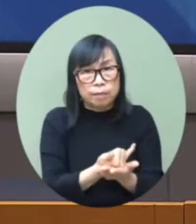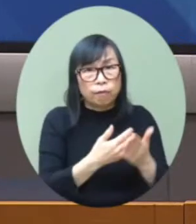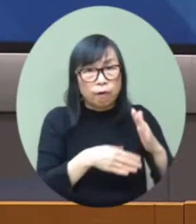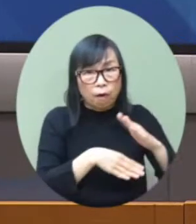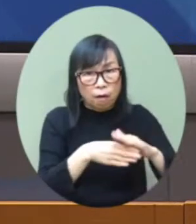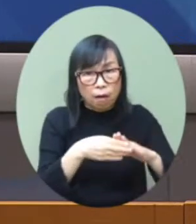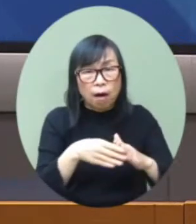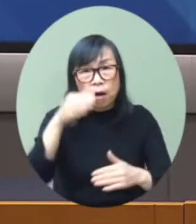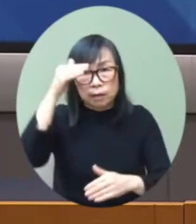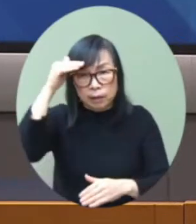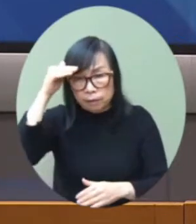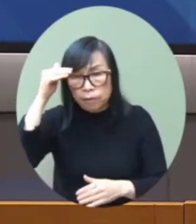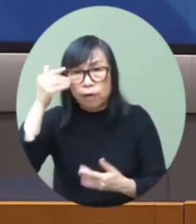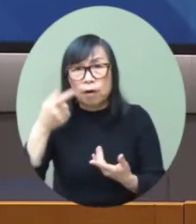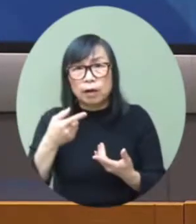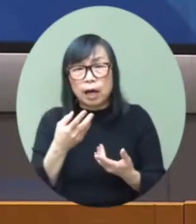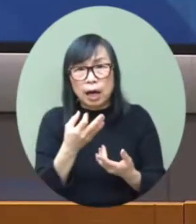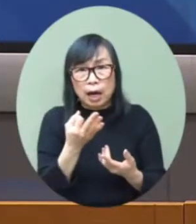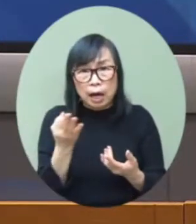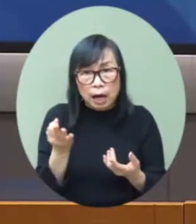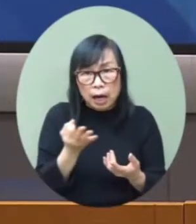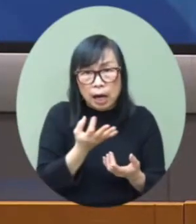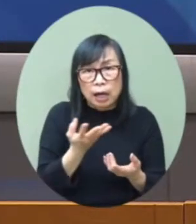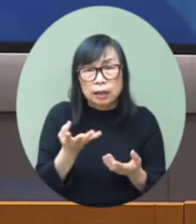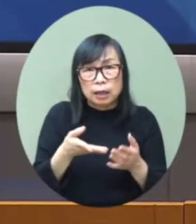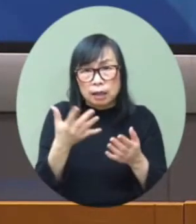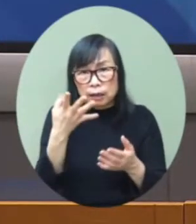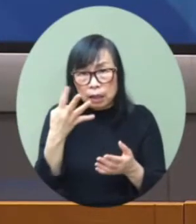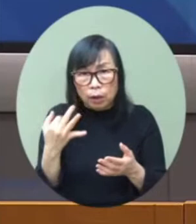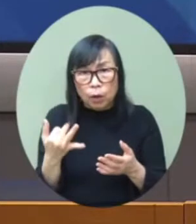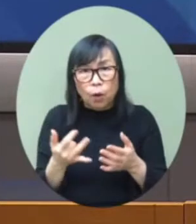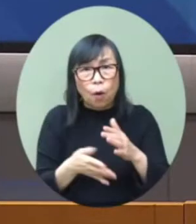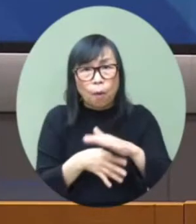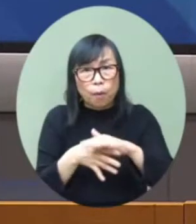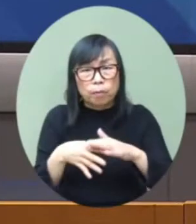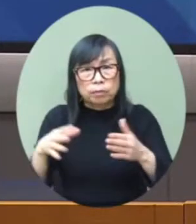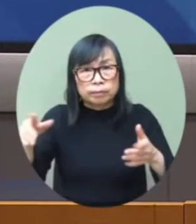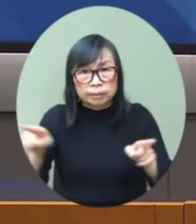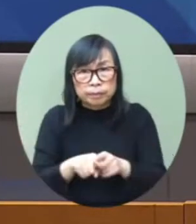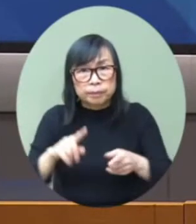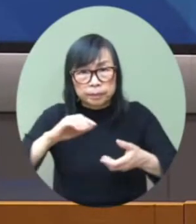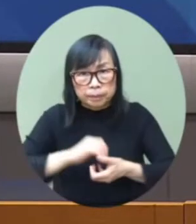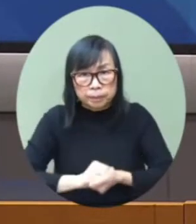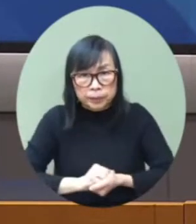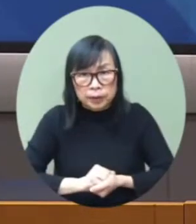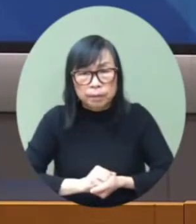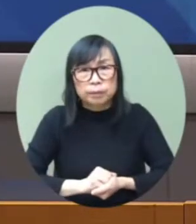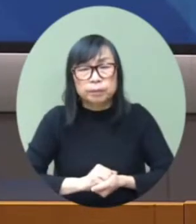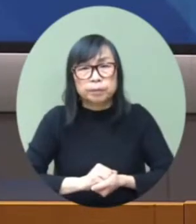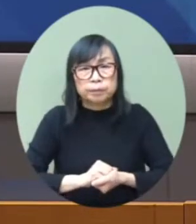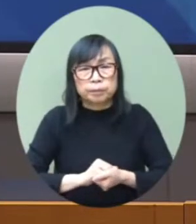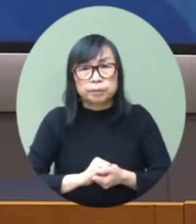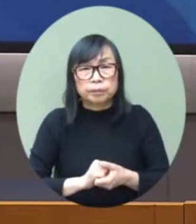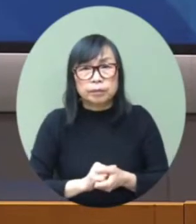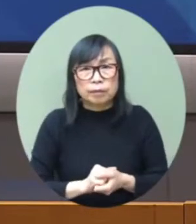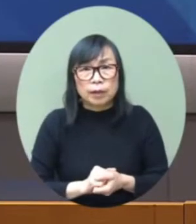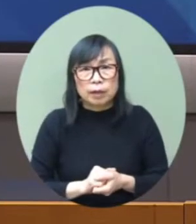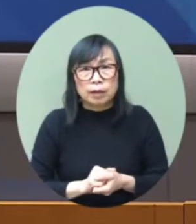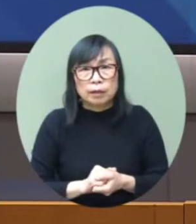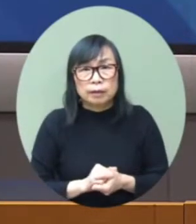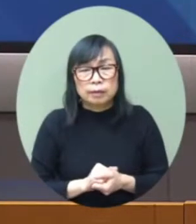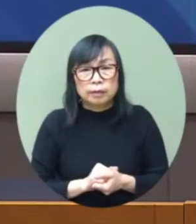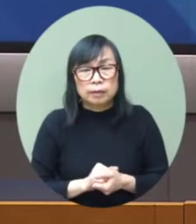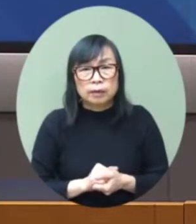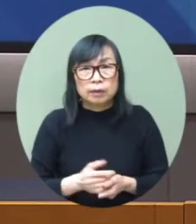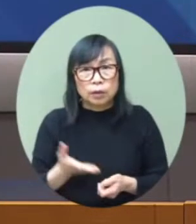thank hospitals, the police, public mortuaries, and relevant government departments